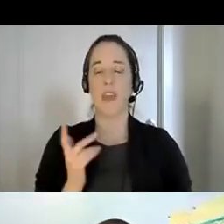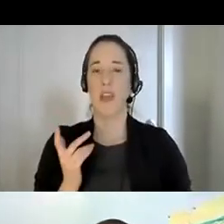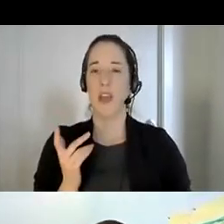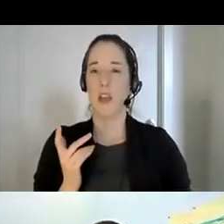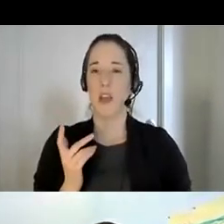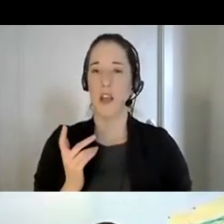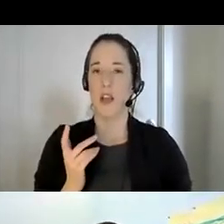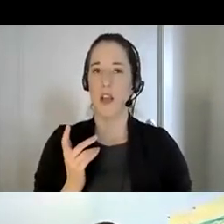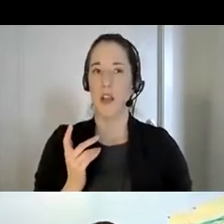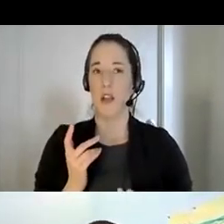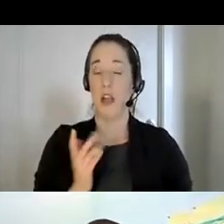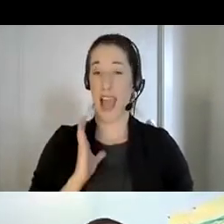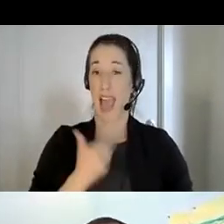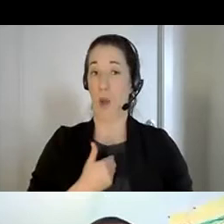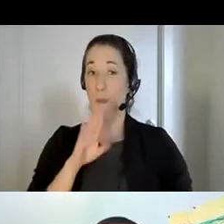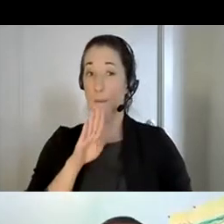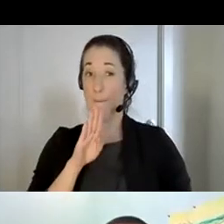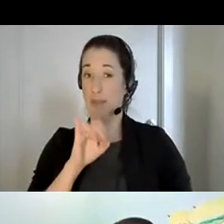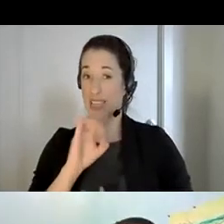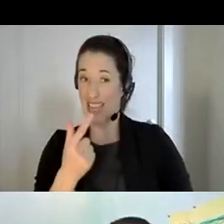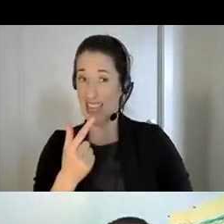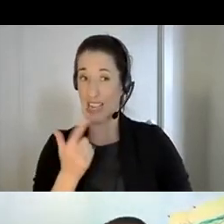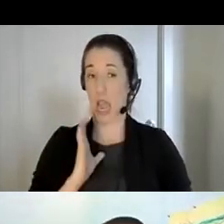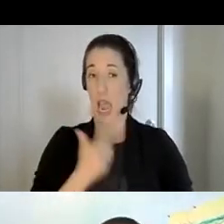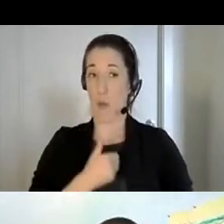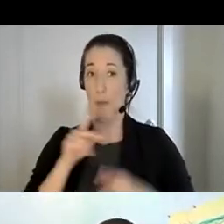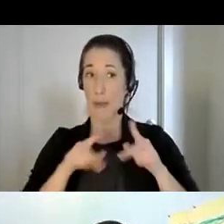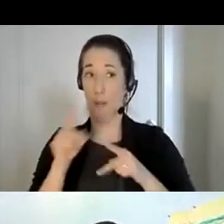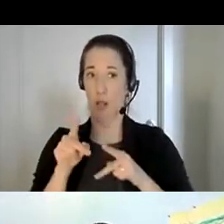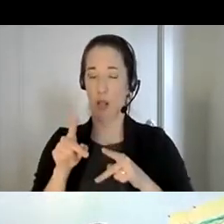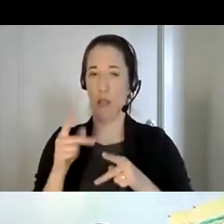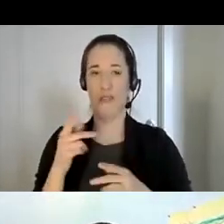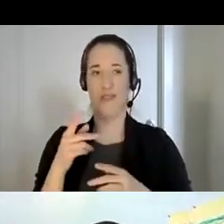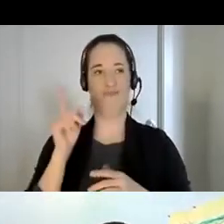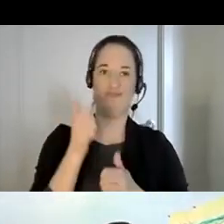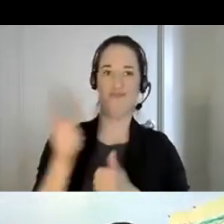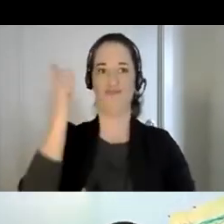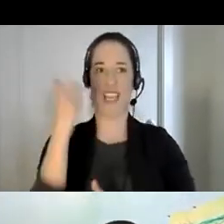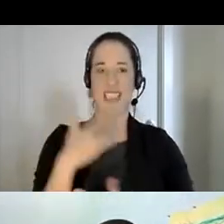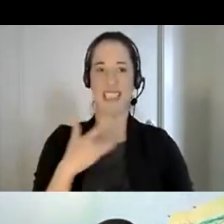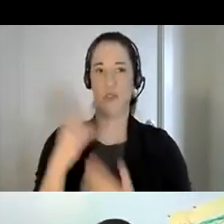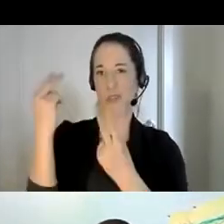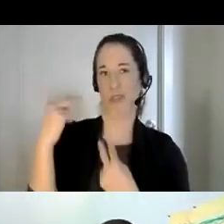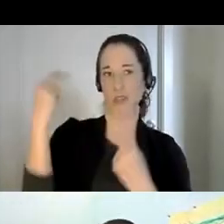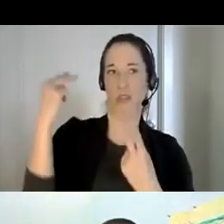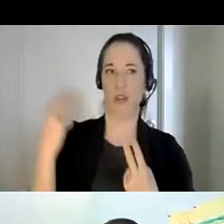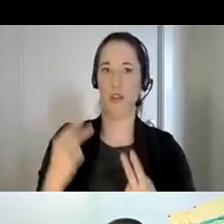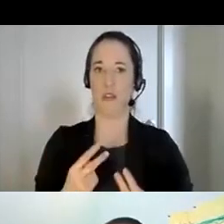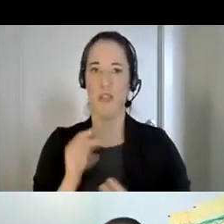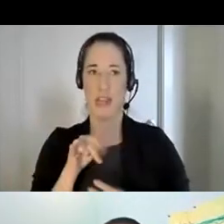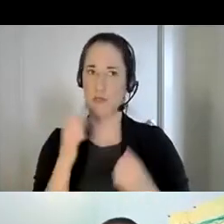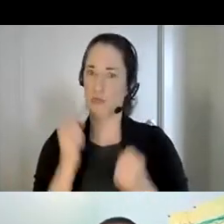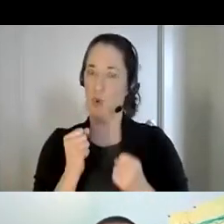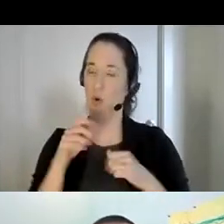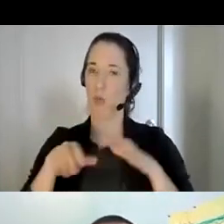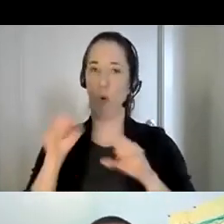our being and our peoples is very colonial. This tendency to make our bodies and our worldviews and our cultures,